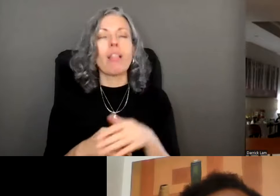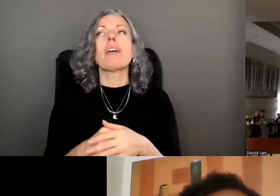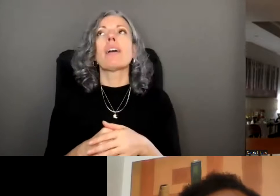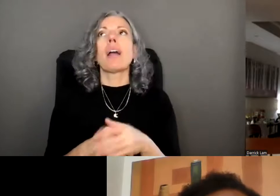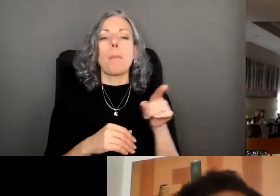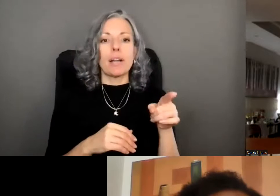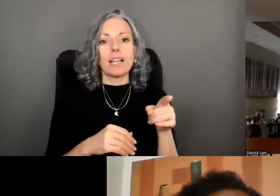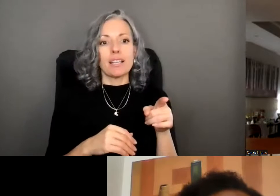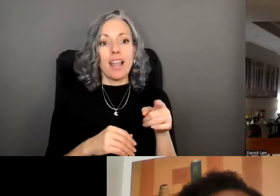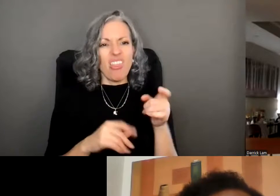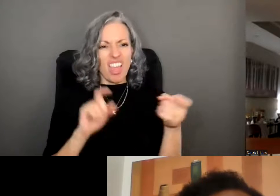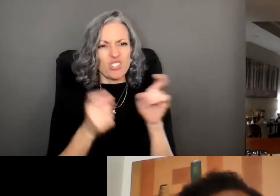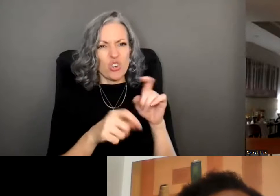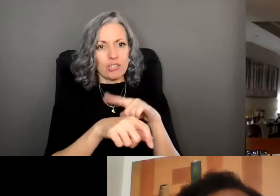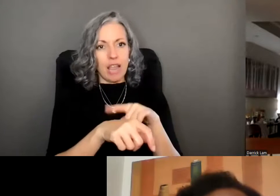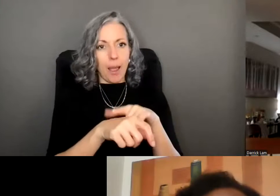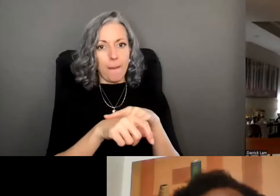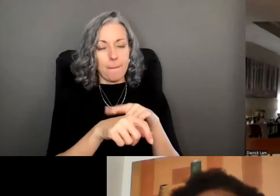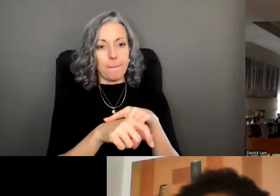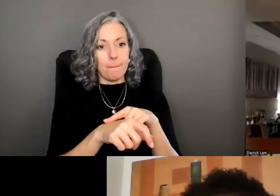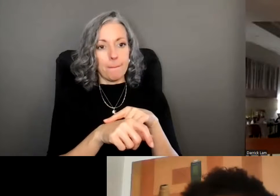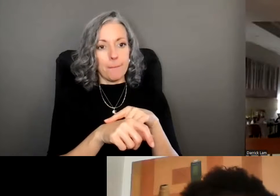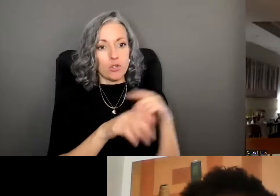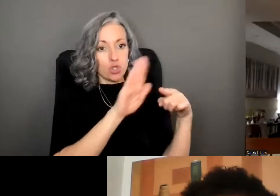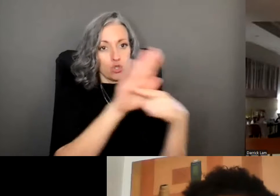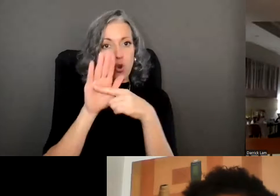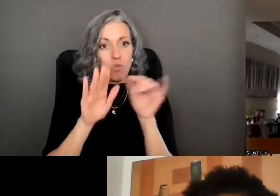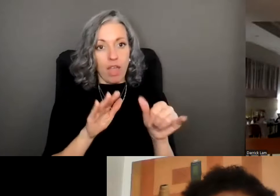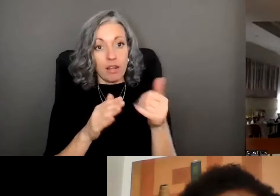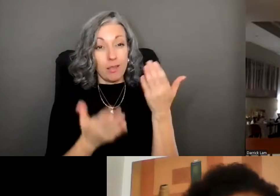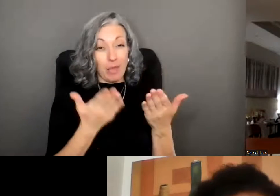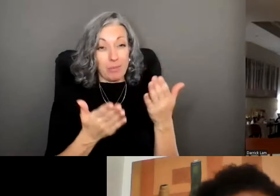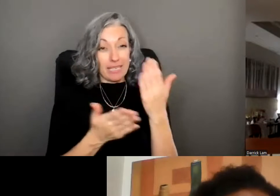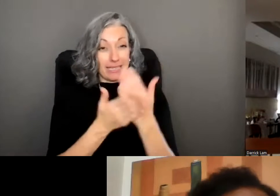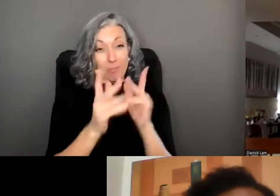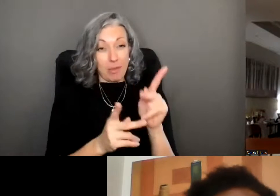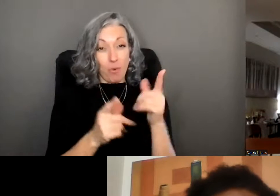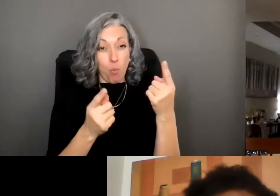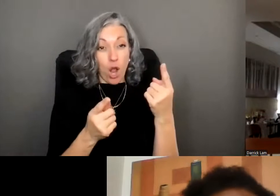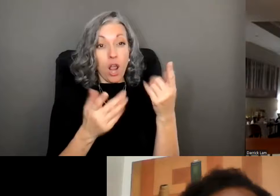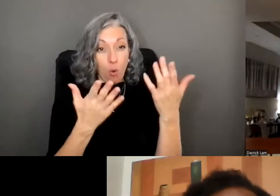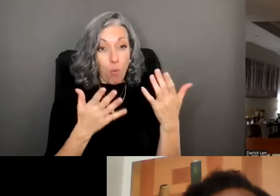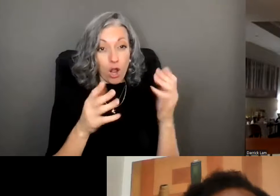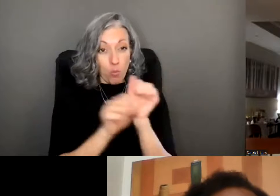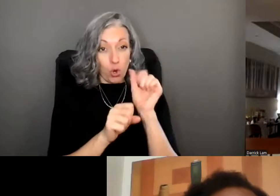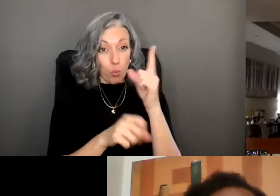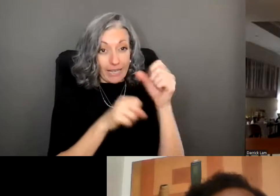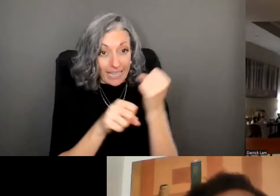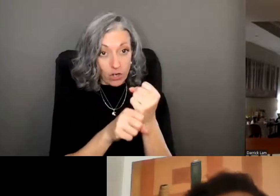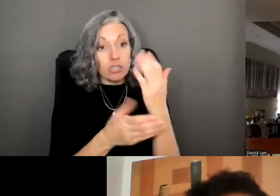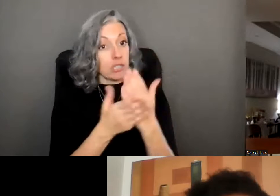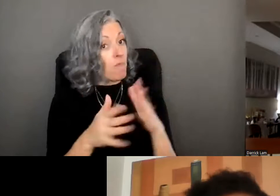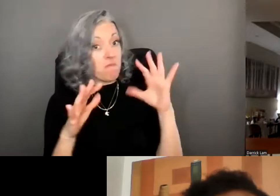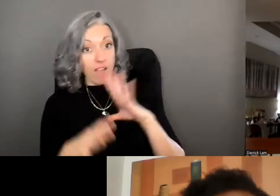turn time should be looked at, because some people may want to serve 1 year and they're going to be good with it. And then some may